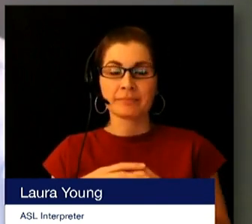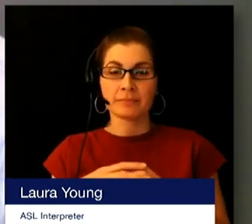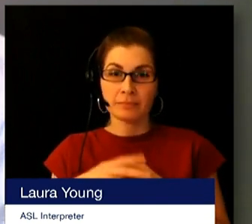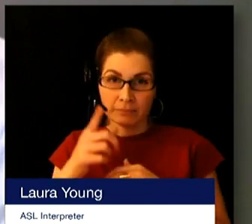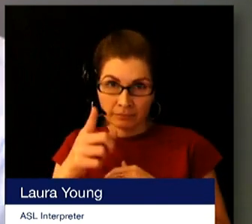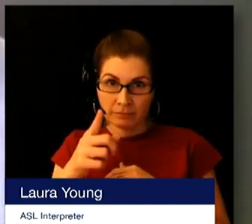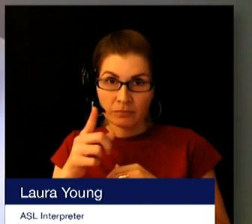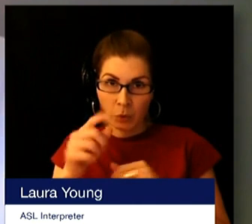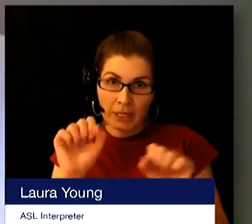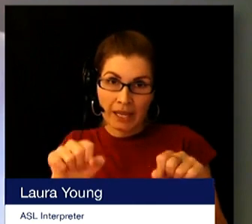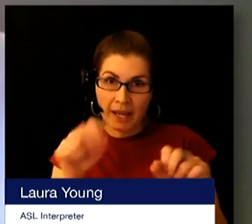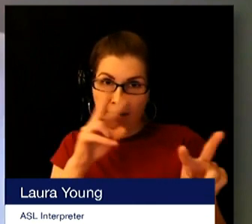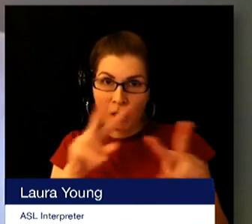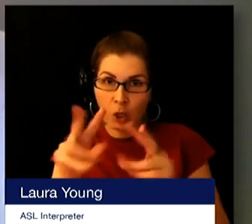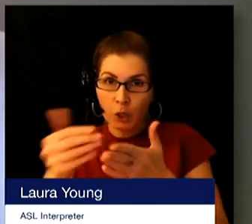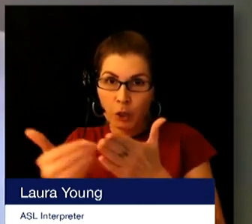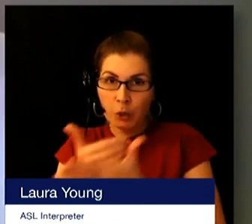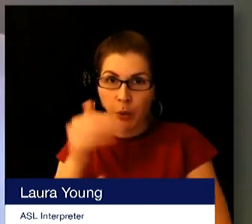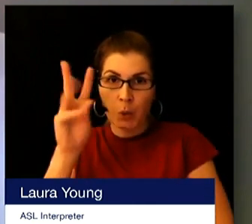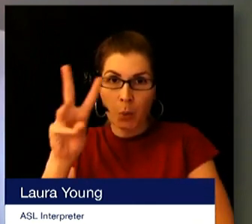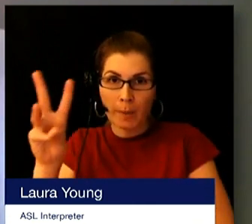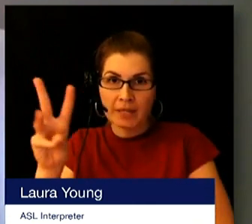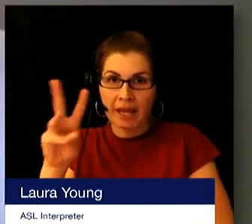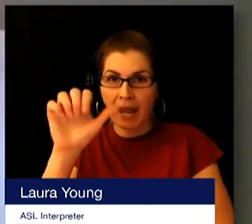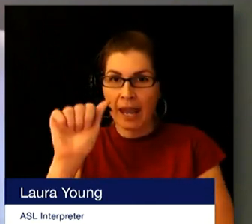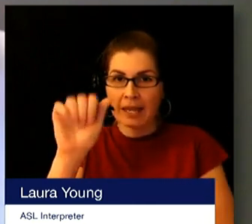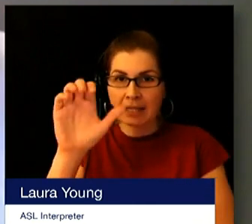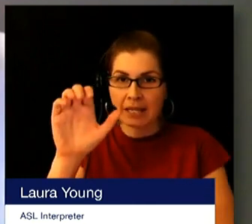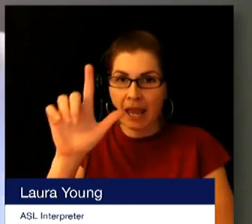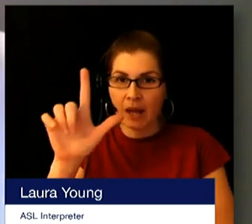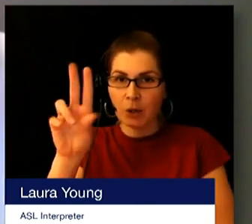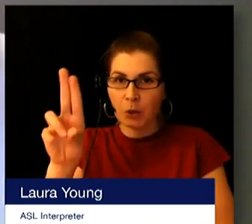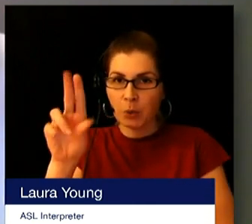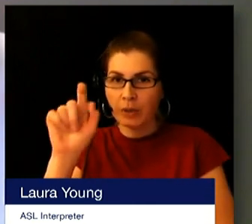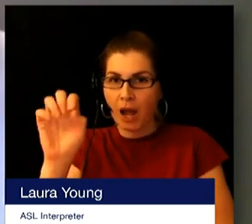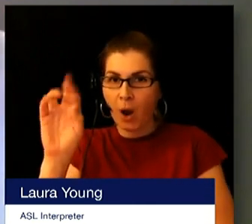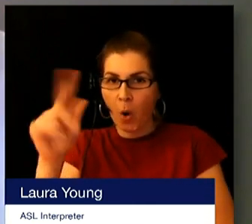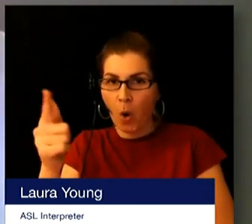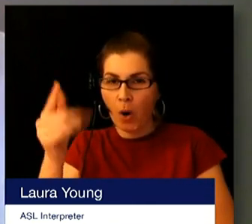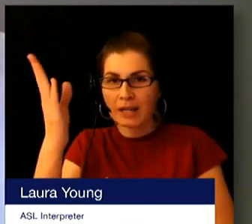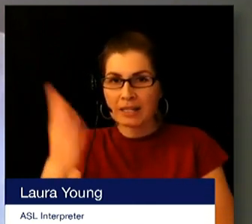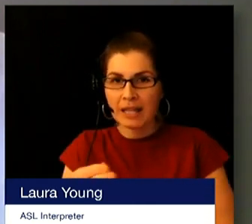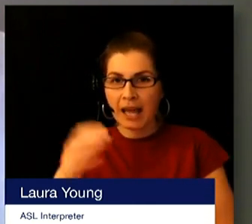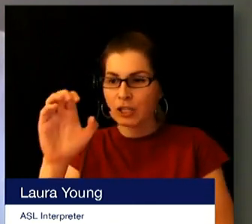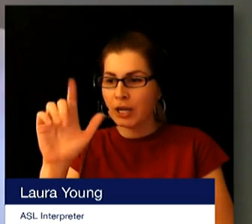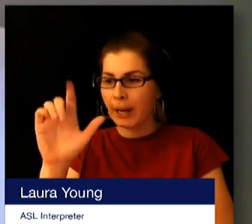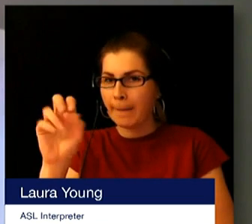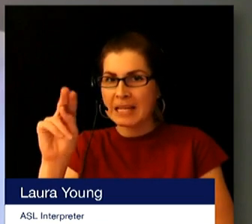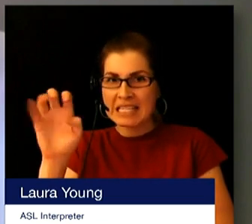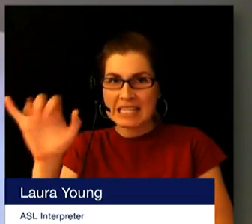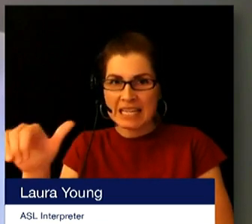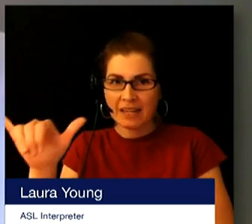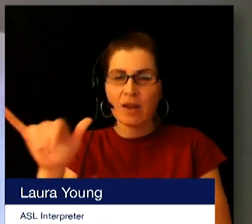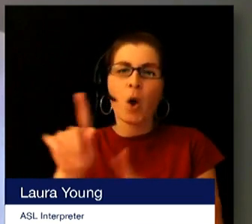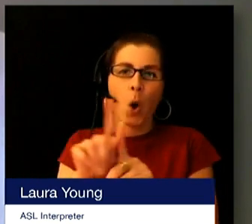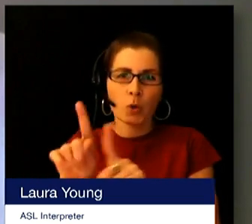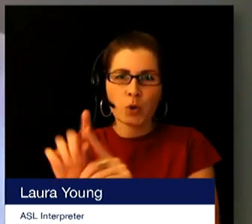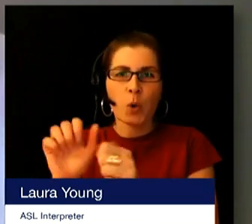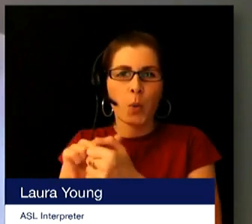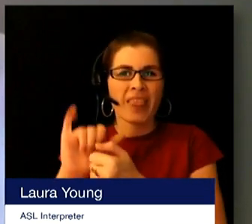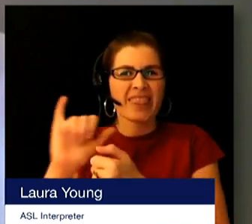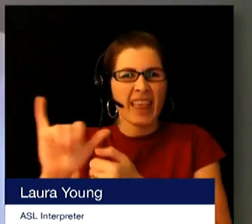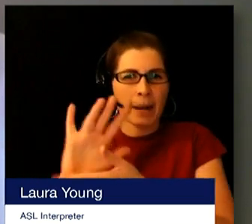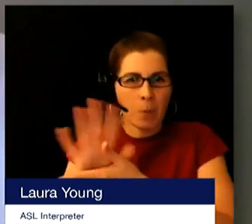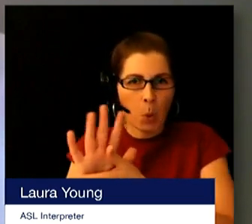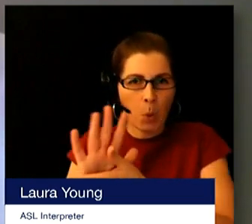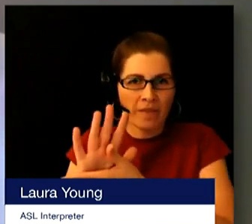out, again, the new website for our campaign, aclu.org/clemency, that video, along with the trailer you saw earlier, are up there. So